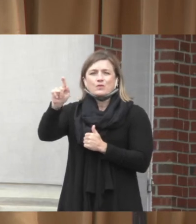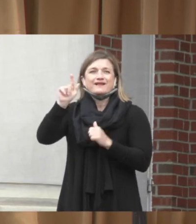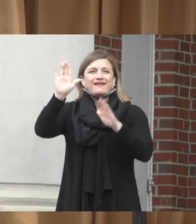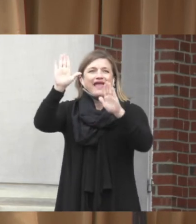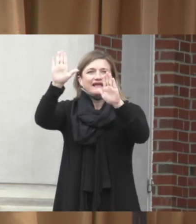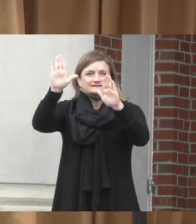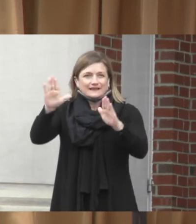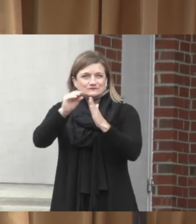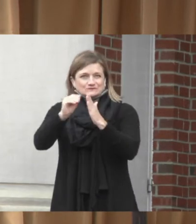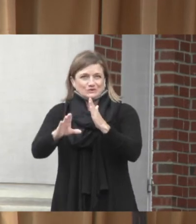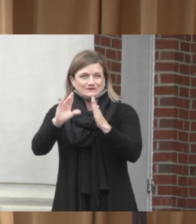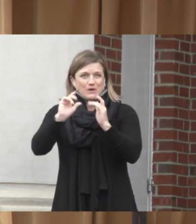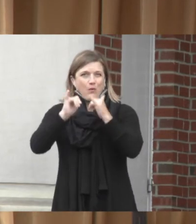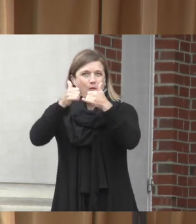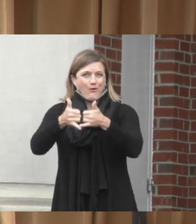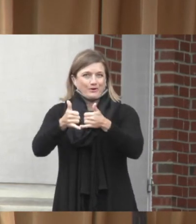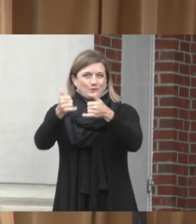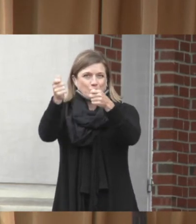Award winner.